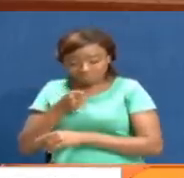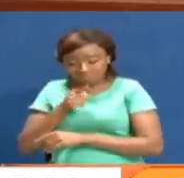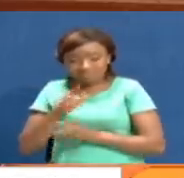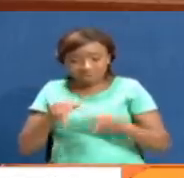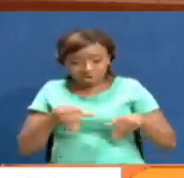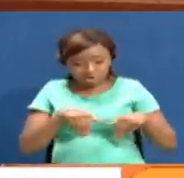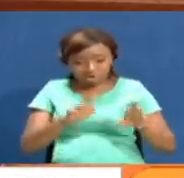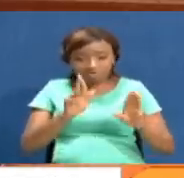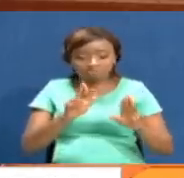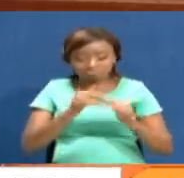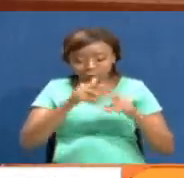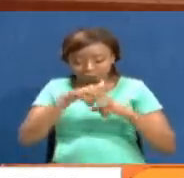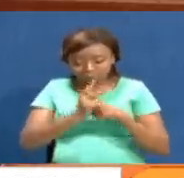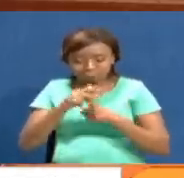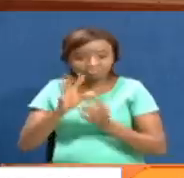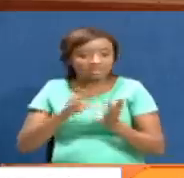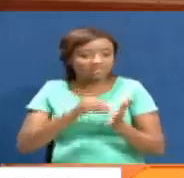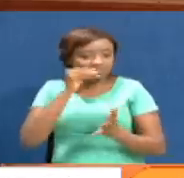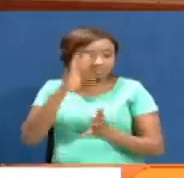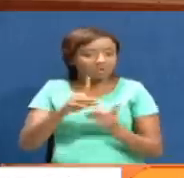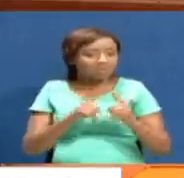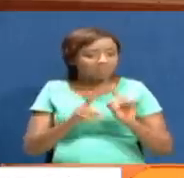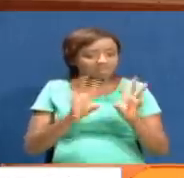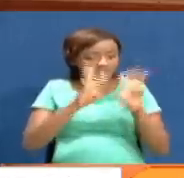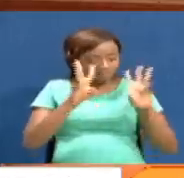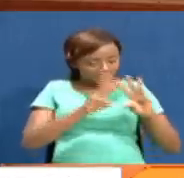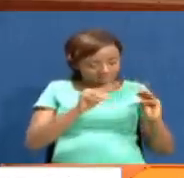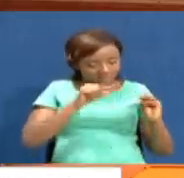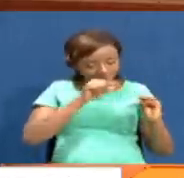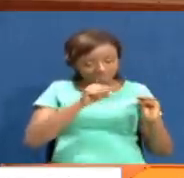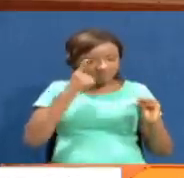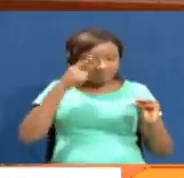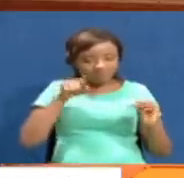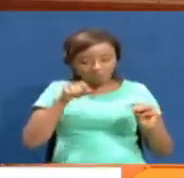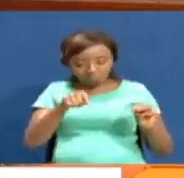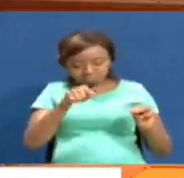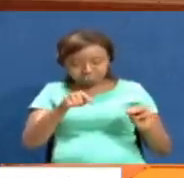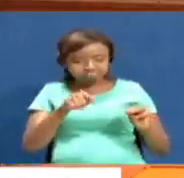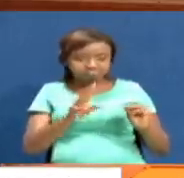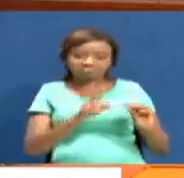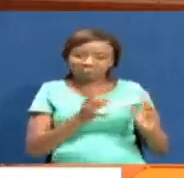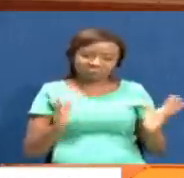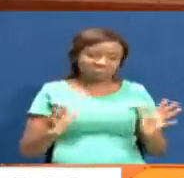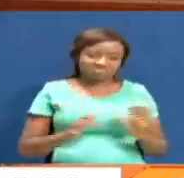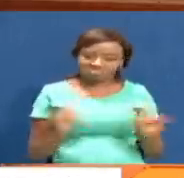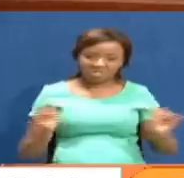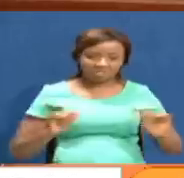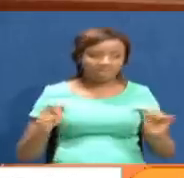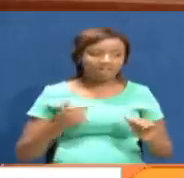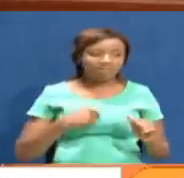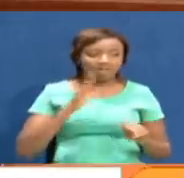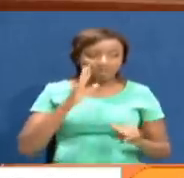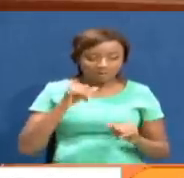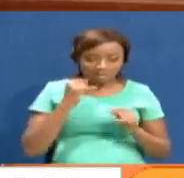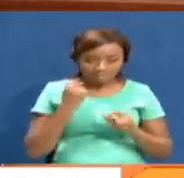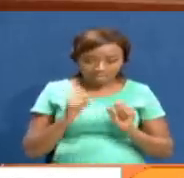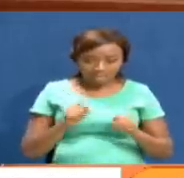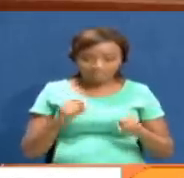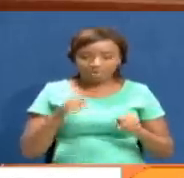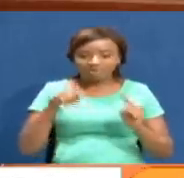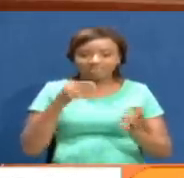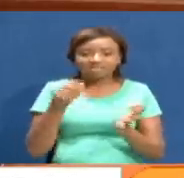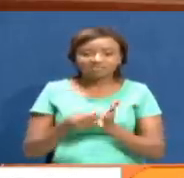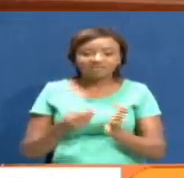but accordingly to the budget that has been set aside by roads, I will be able in this financial